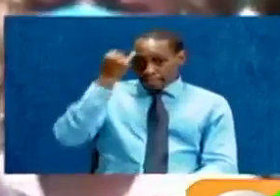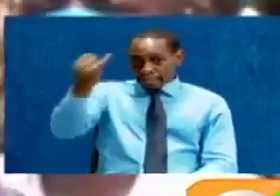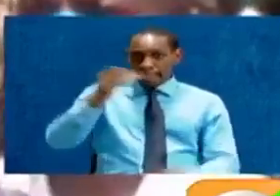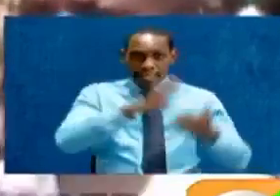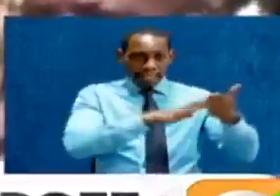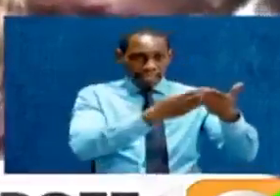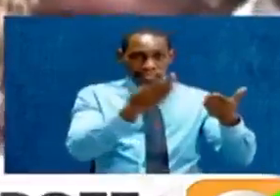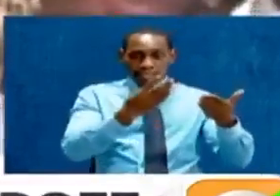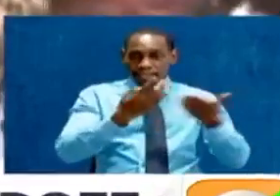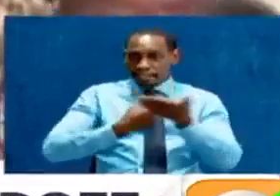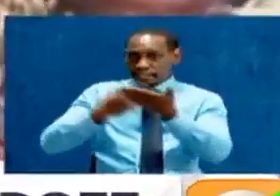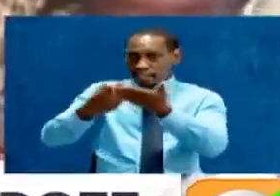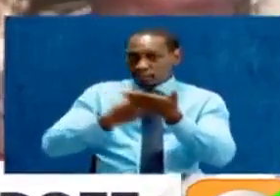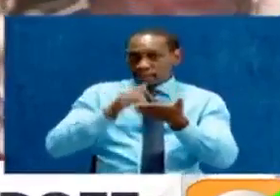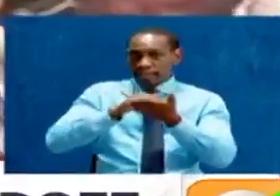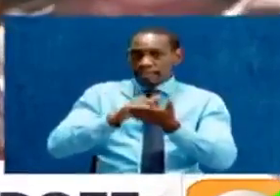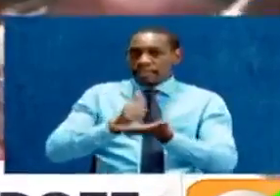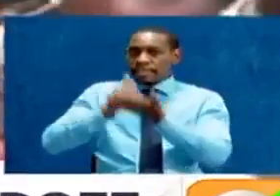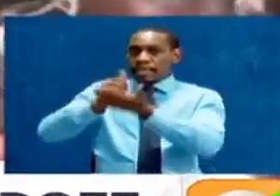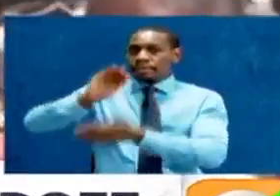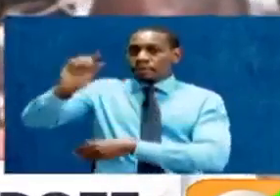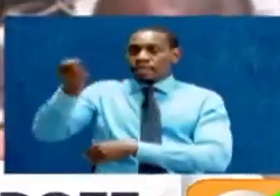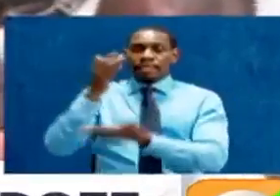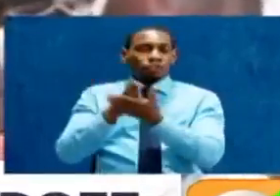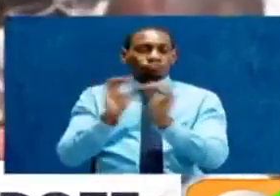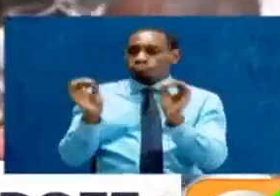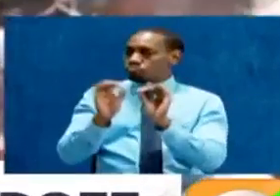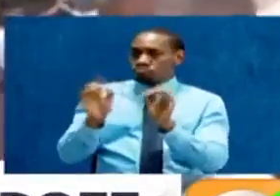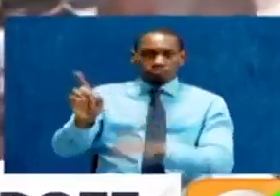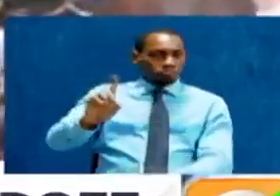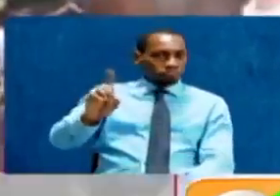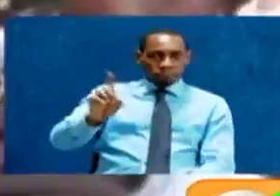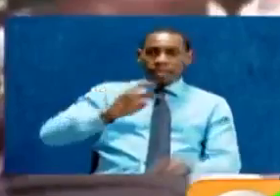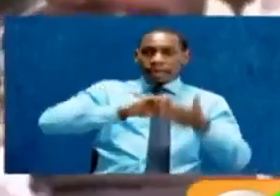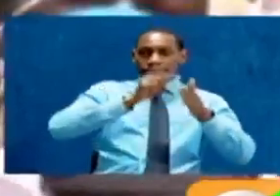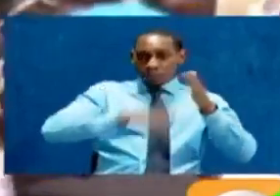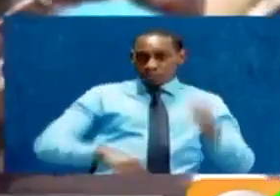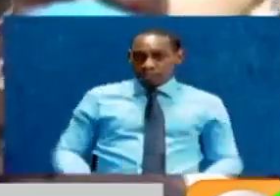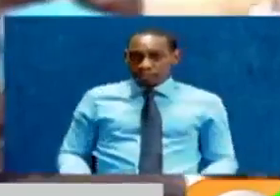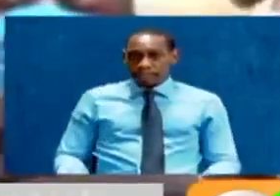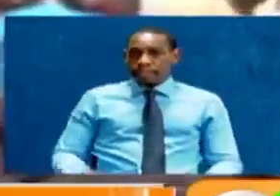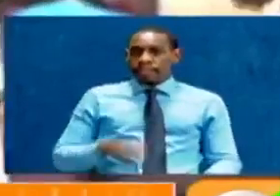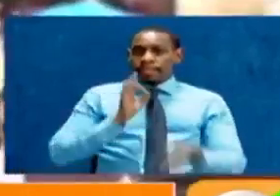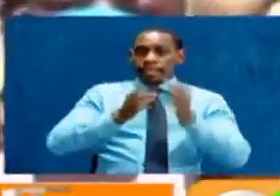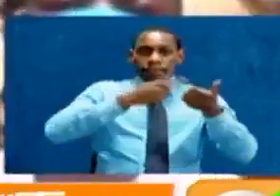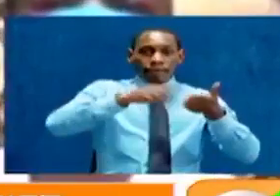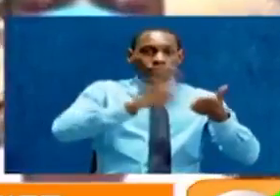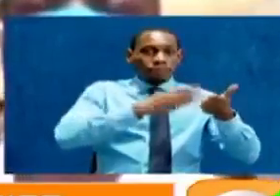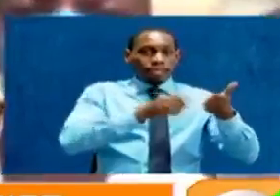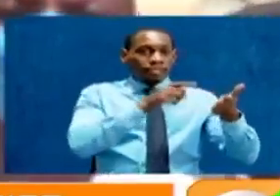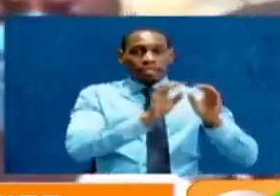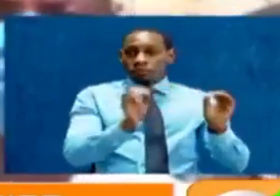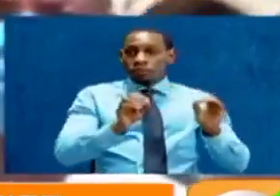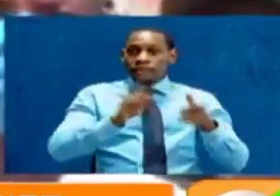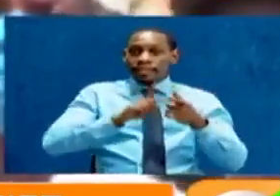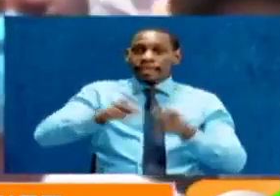framing the debate as if we are assisting Mount Kenya is neither here nor there. And therefore, if we don't pass this formula,